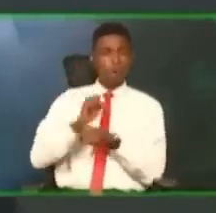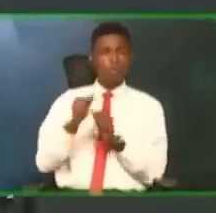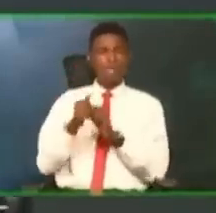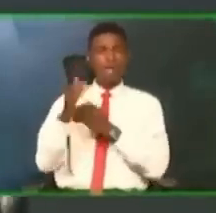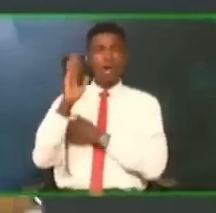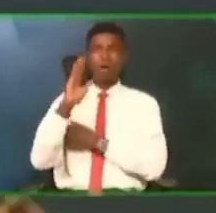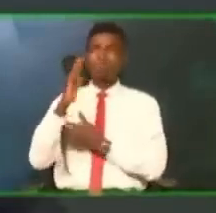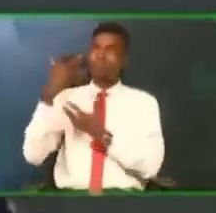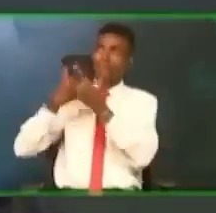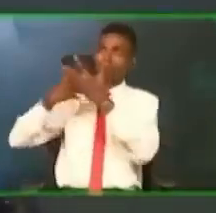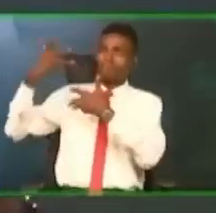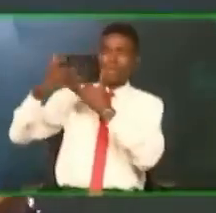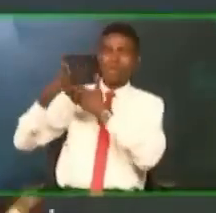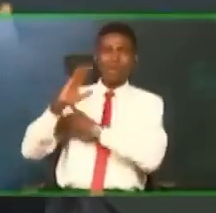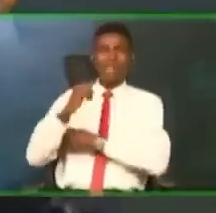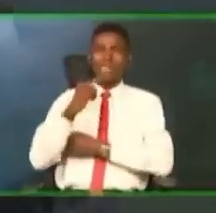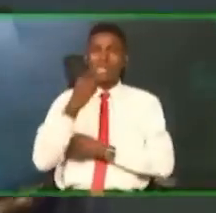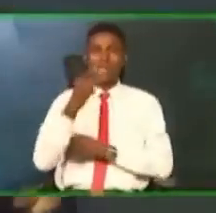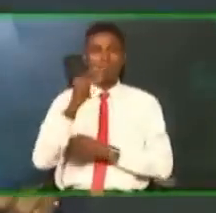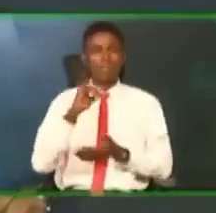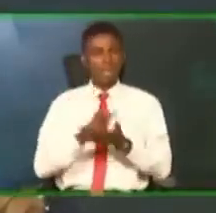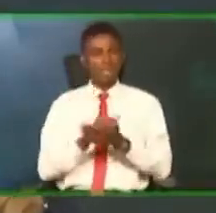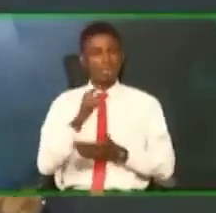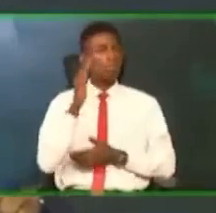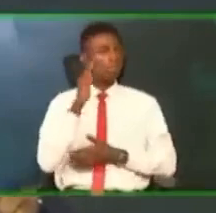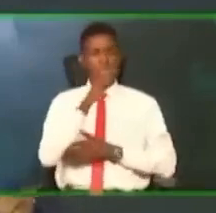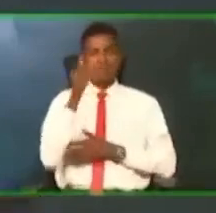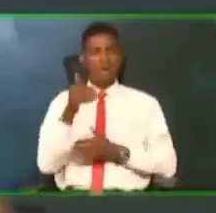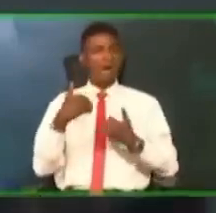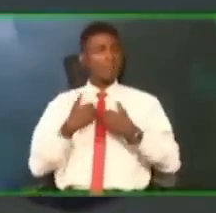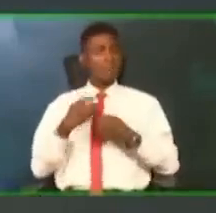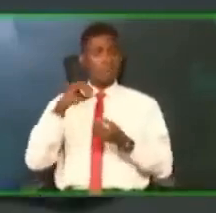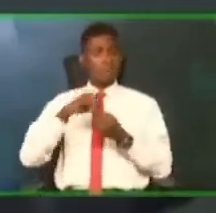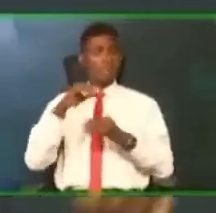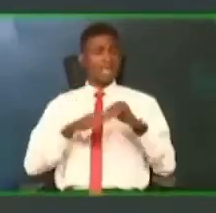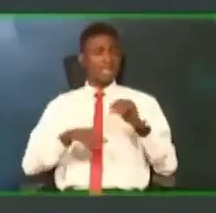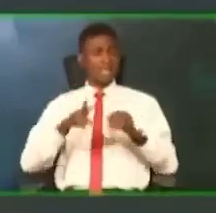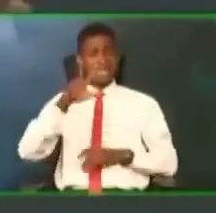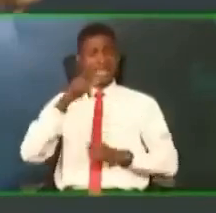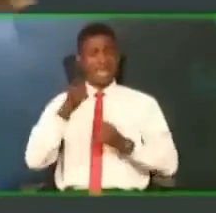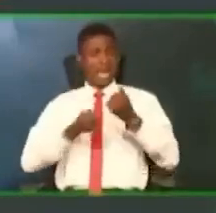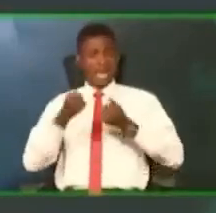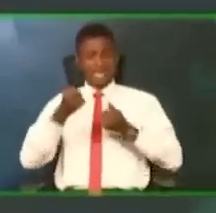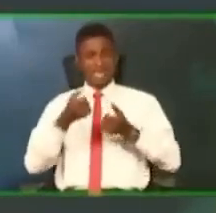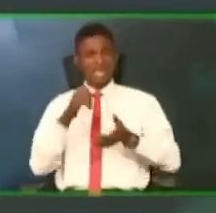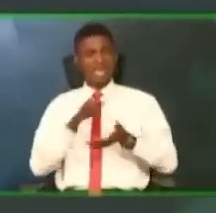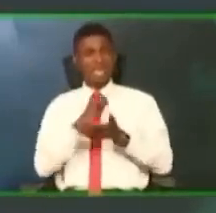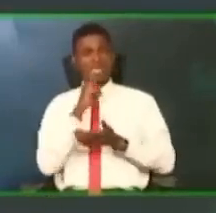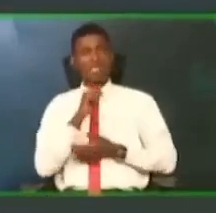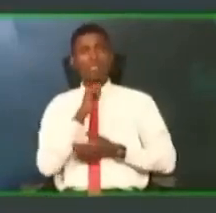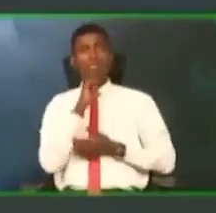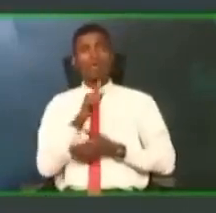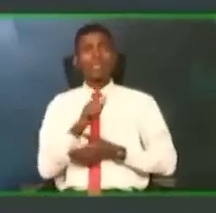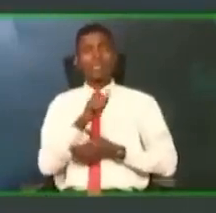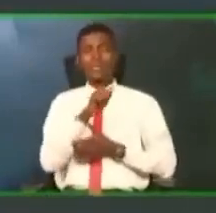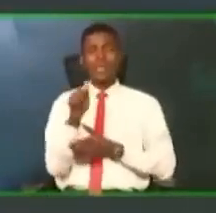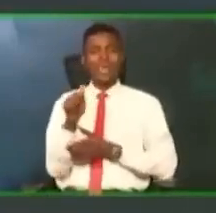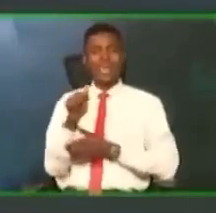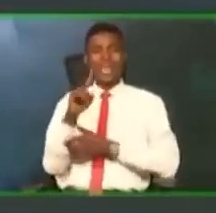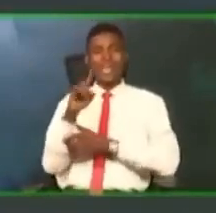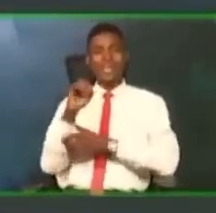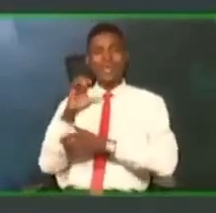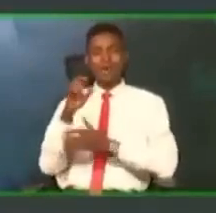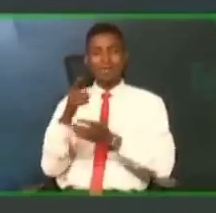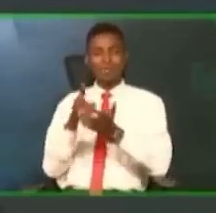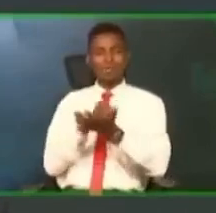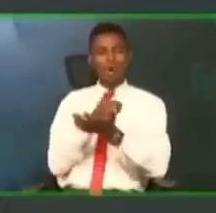says, Joshua Selman, you will never have more than 3 cars. Now, that is not a doctrine. It is a personalized dealing because